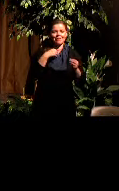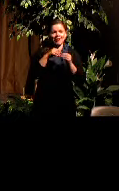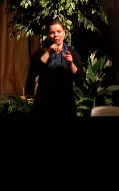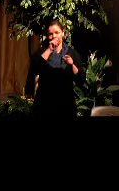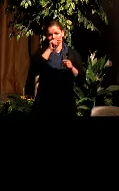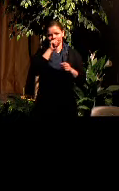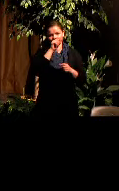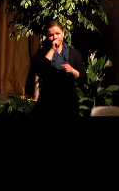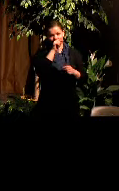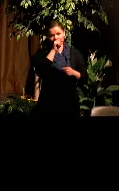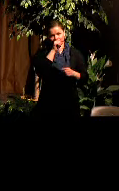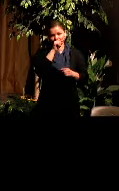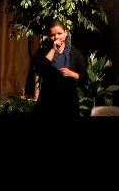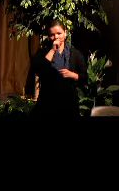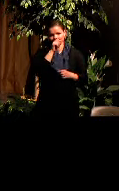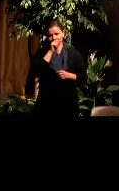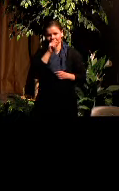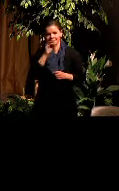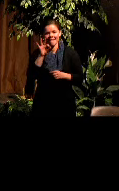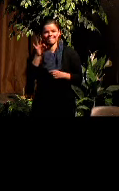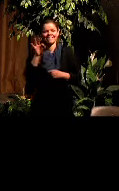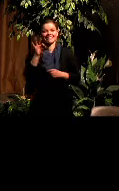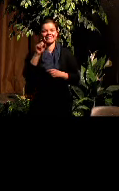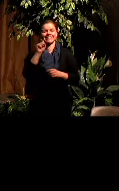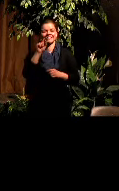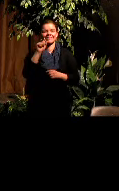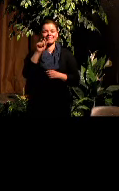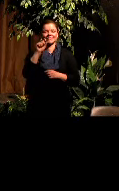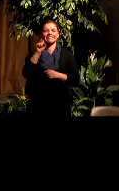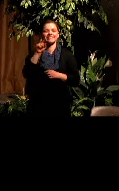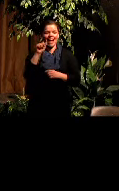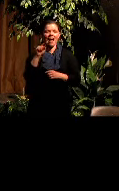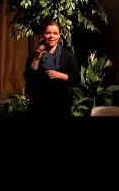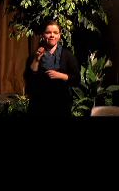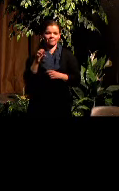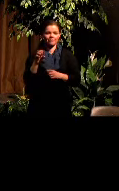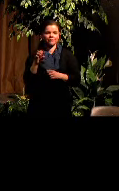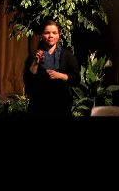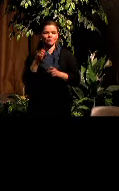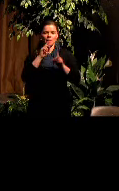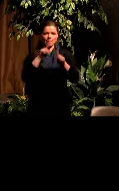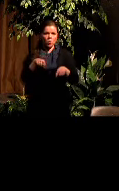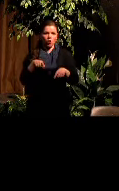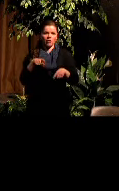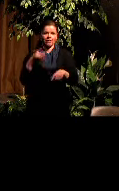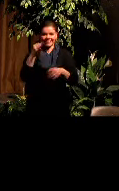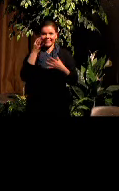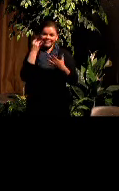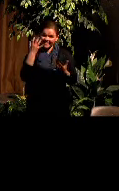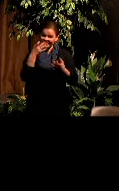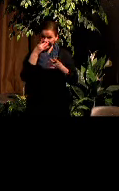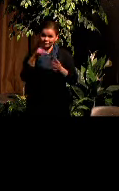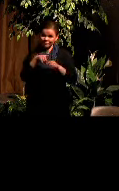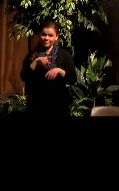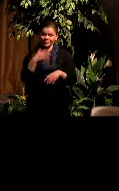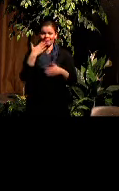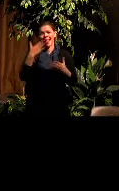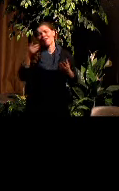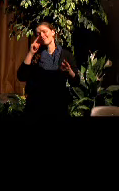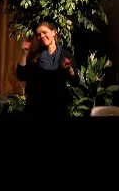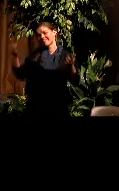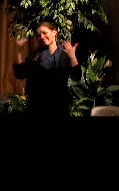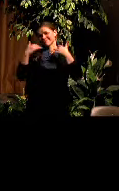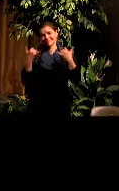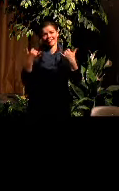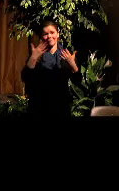like to take one, you can read some of the more details of the report and what went into it, if you're interested. But thanks for coming out tonight, and you can contact me if